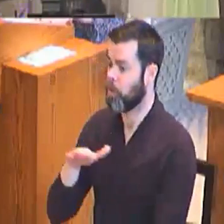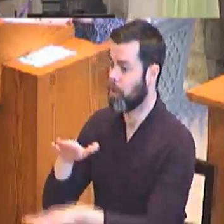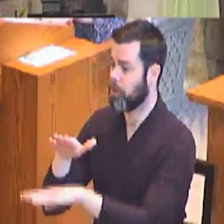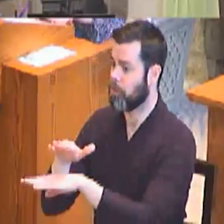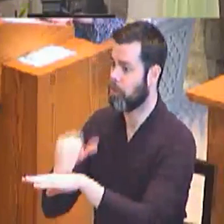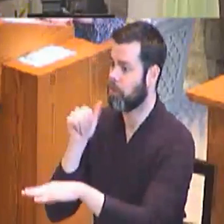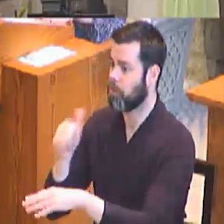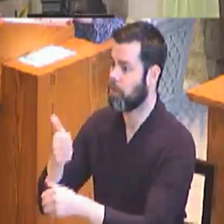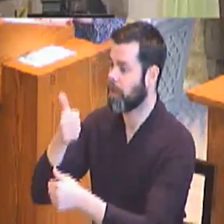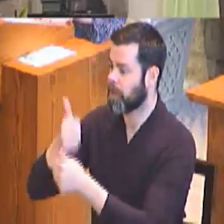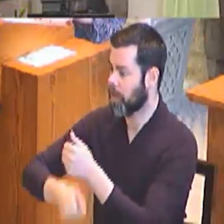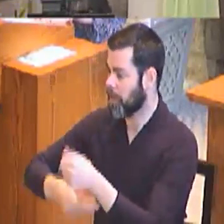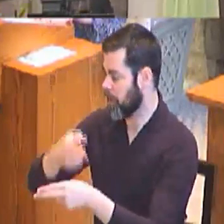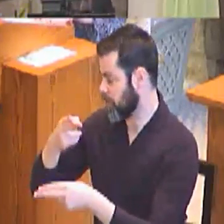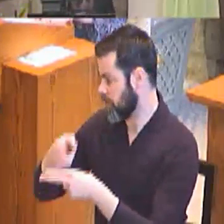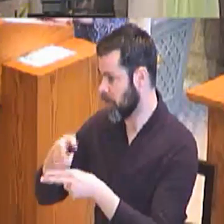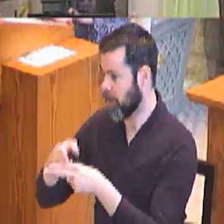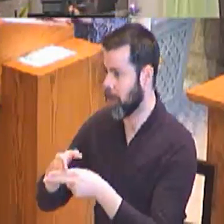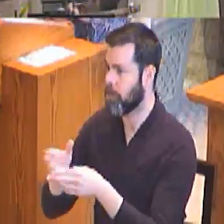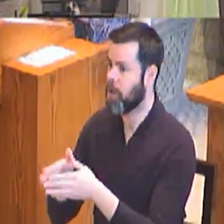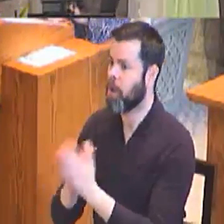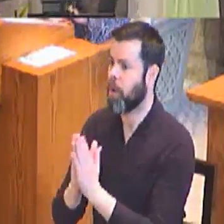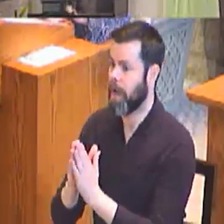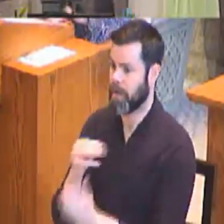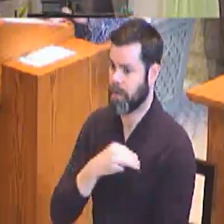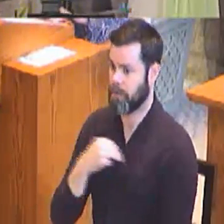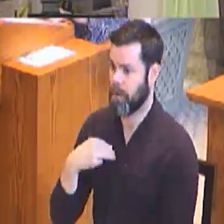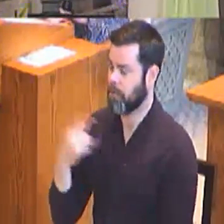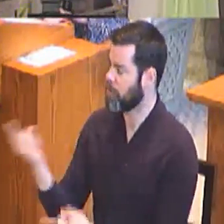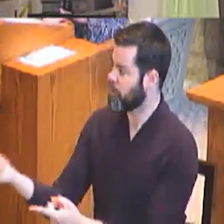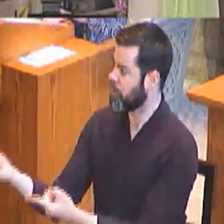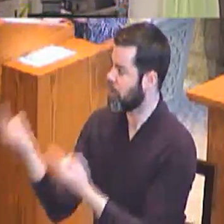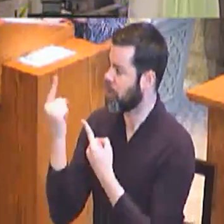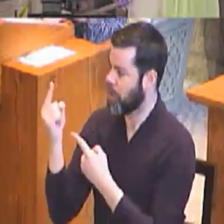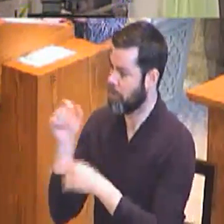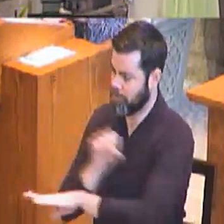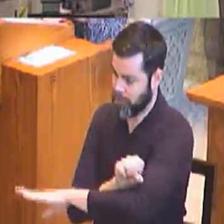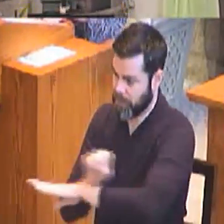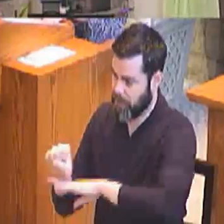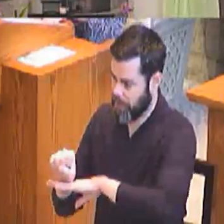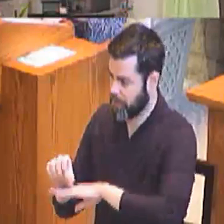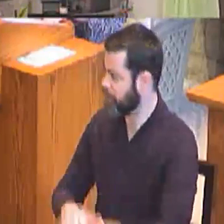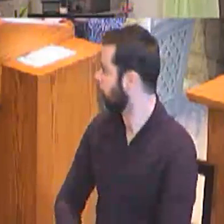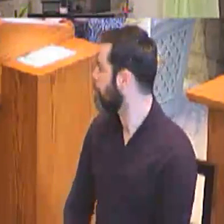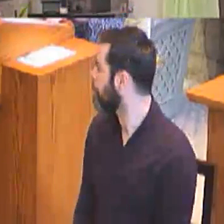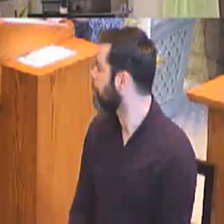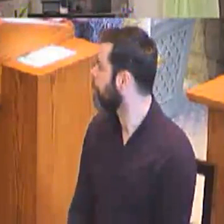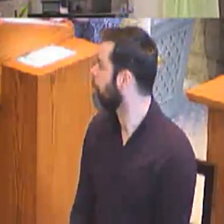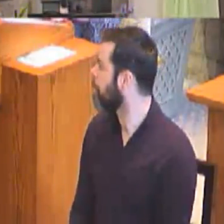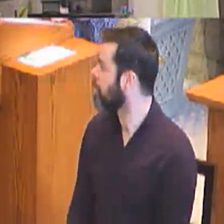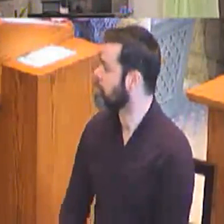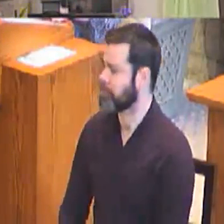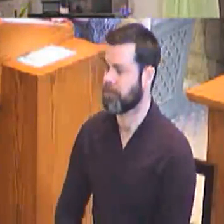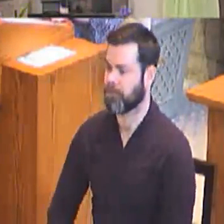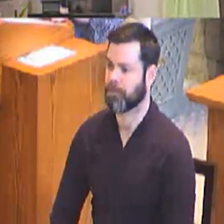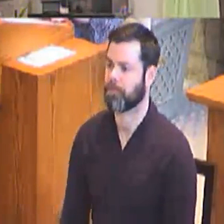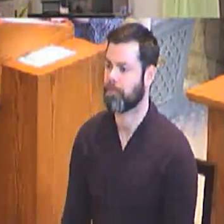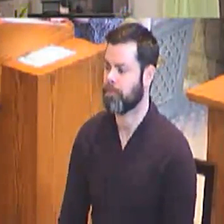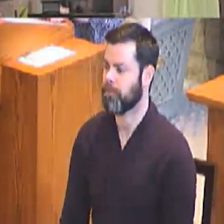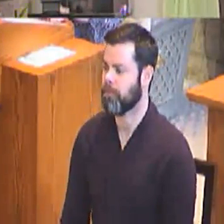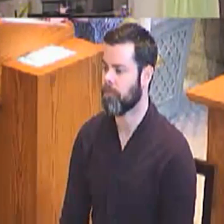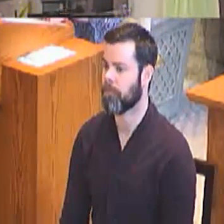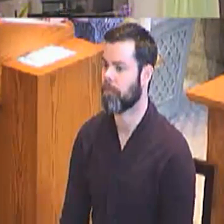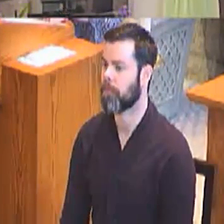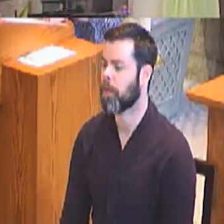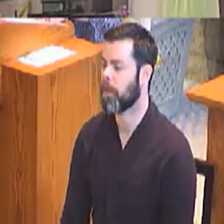name, we invite our new members to come join us up on the platform. Be it